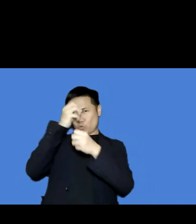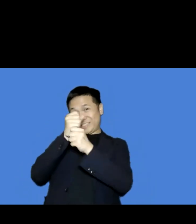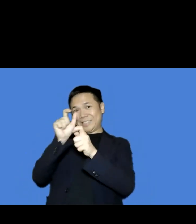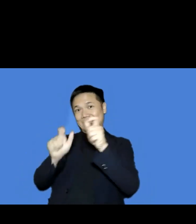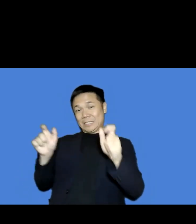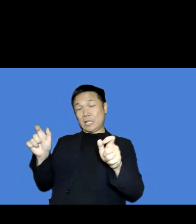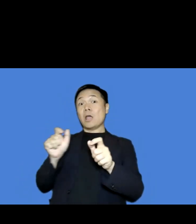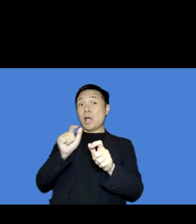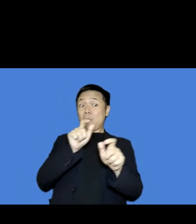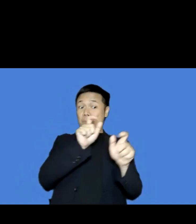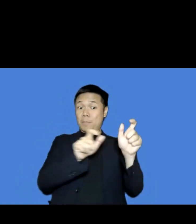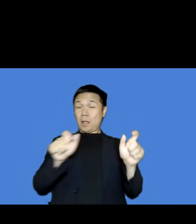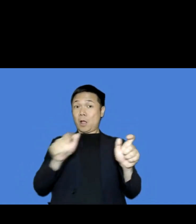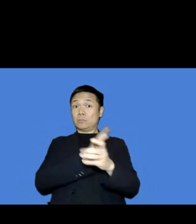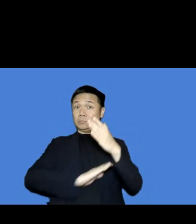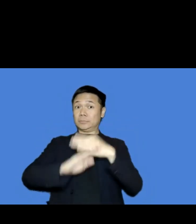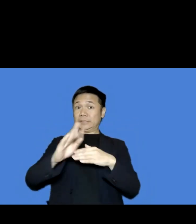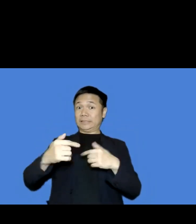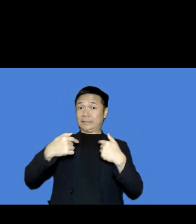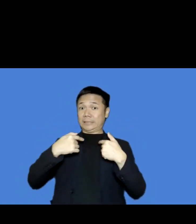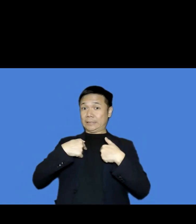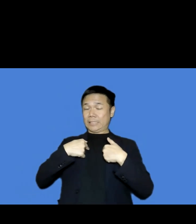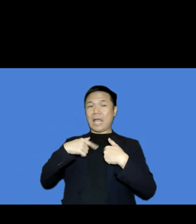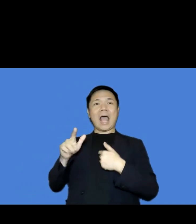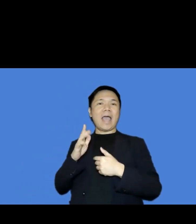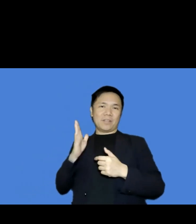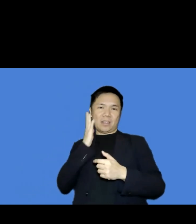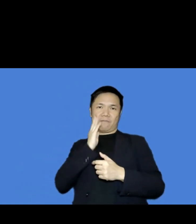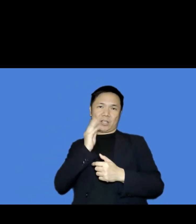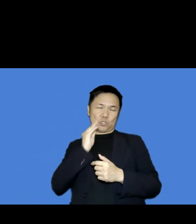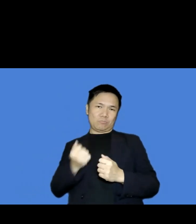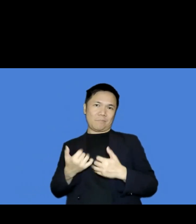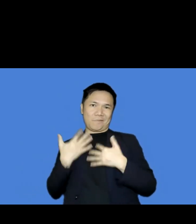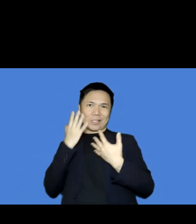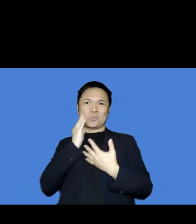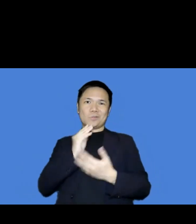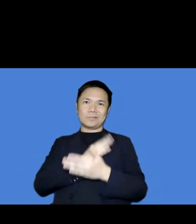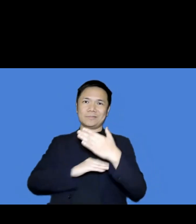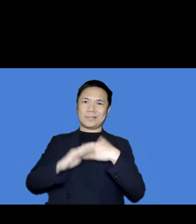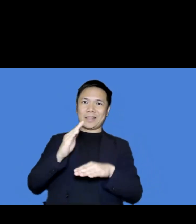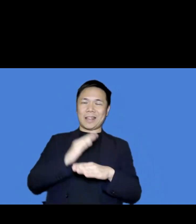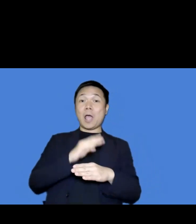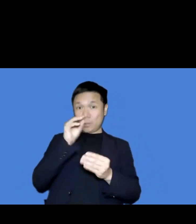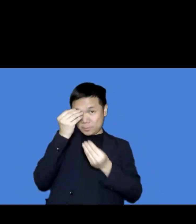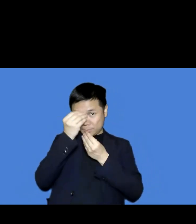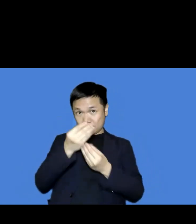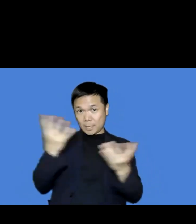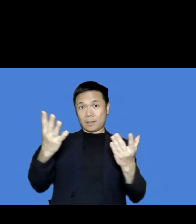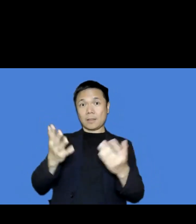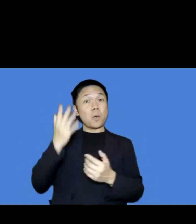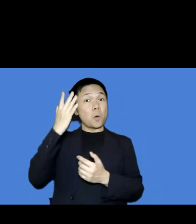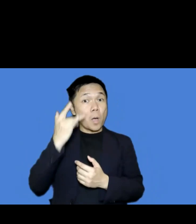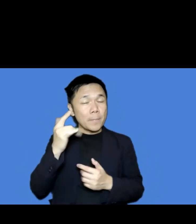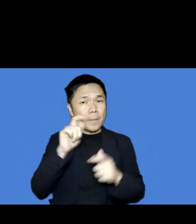themselves. I am a person with lived experience, and I'm putting it on record because it's important that all people